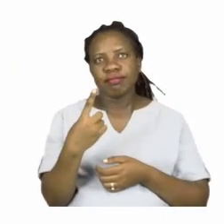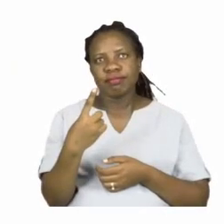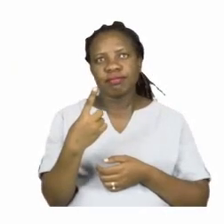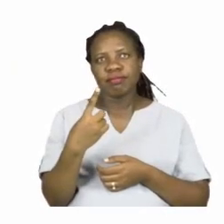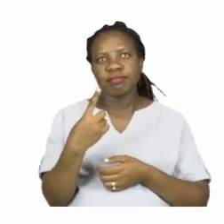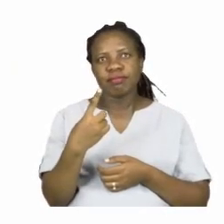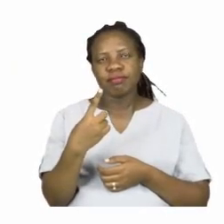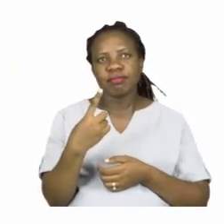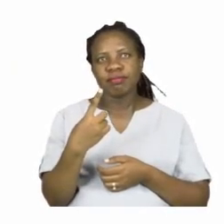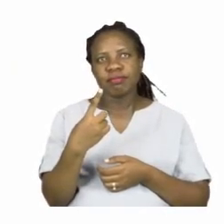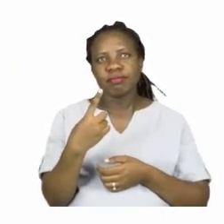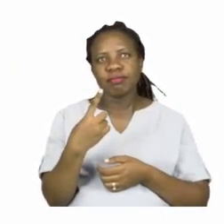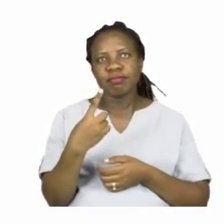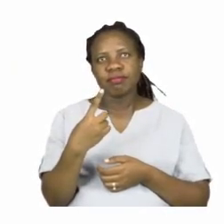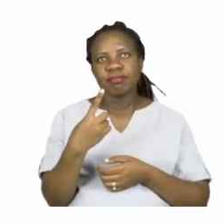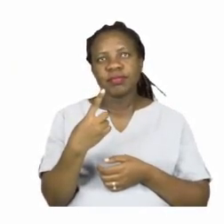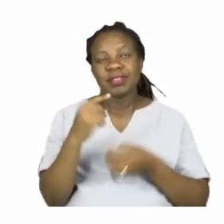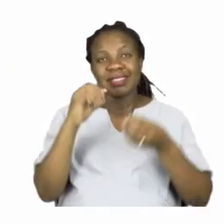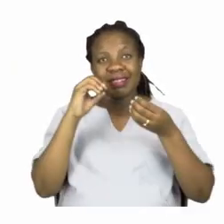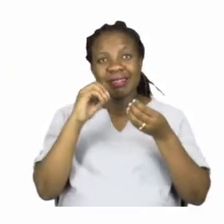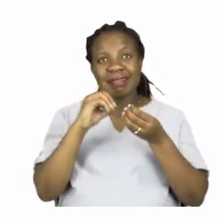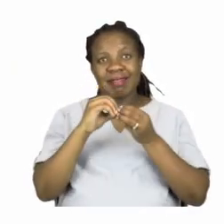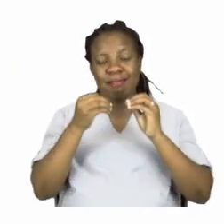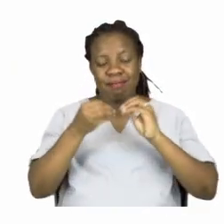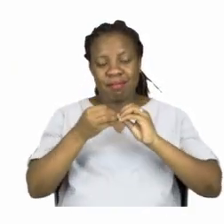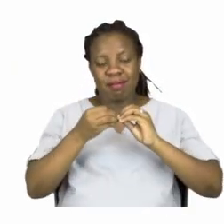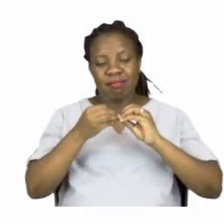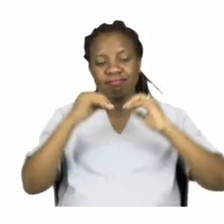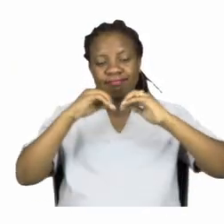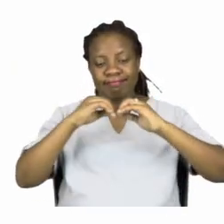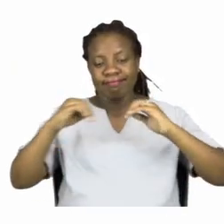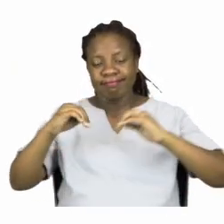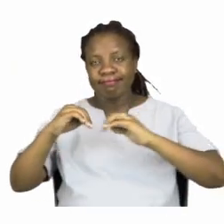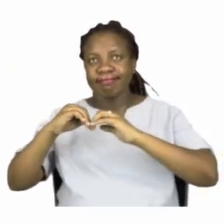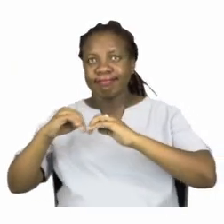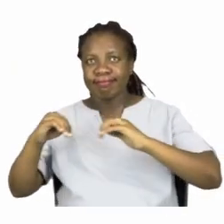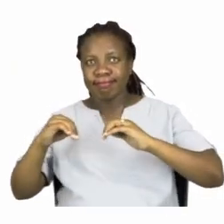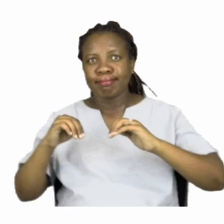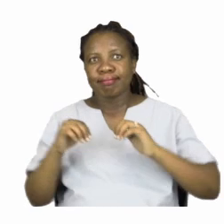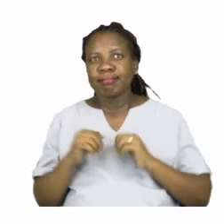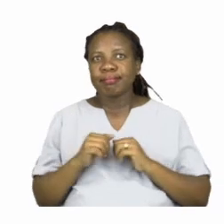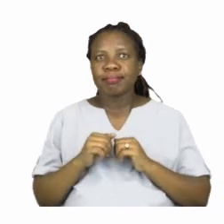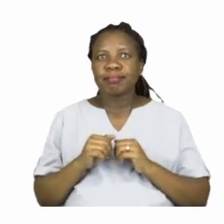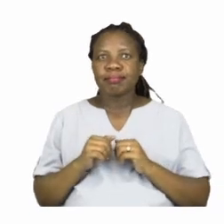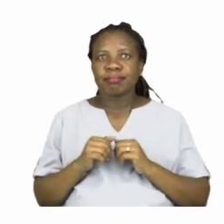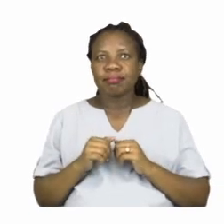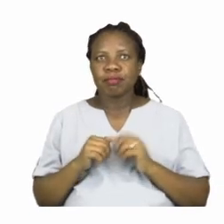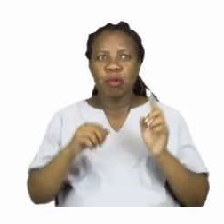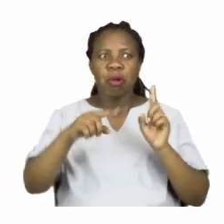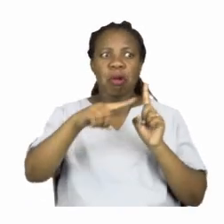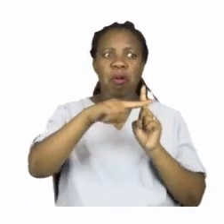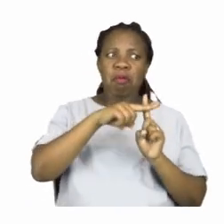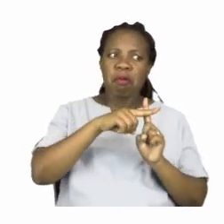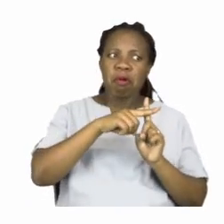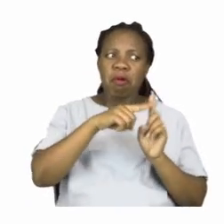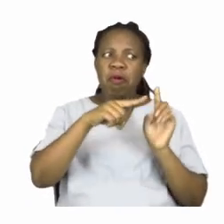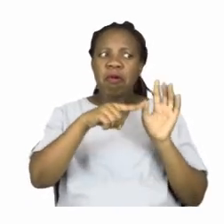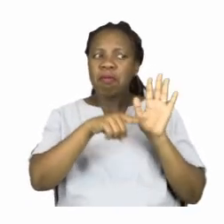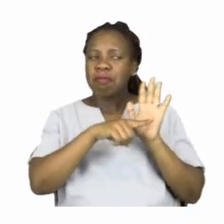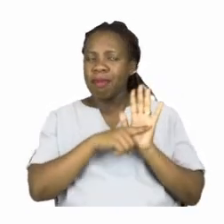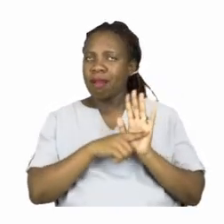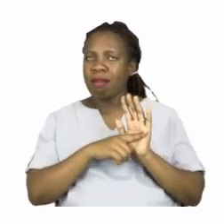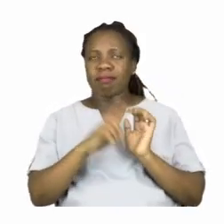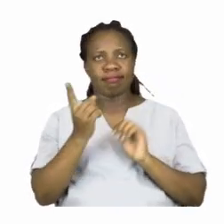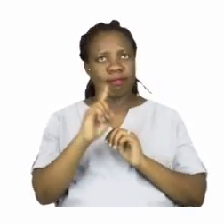be decomposing. Now, the type of decomposing we're going to do is not for addition or subtraction, but for